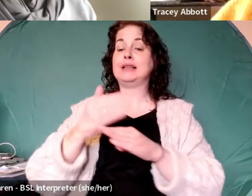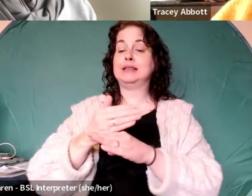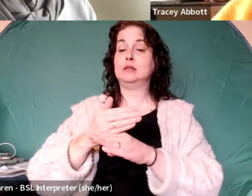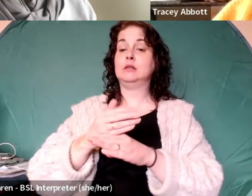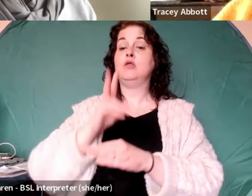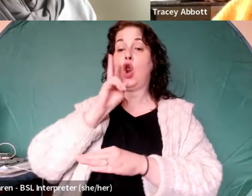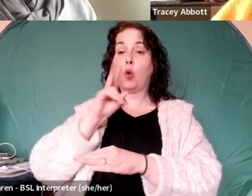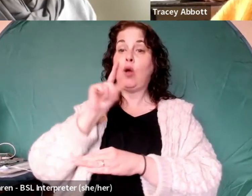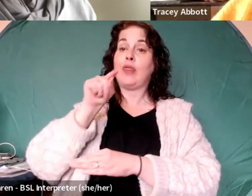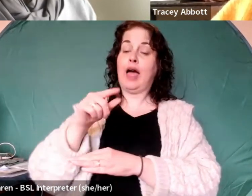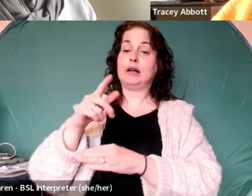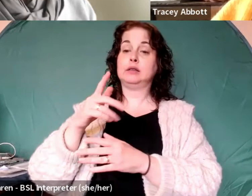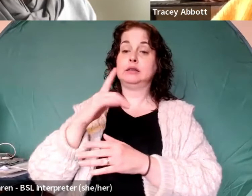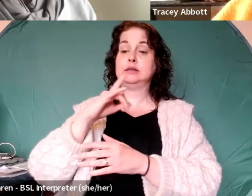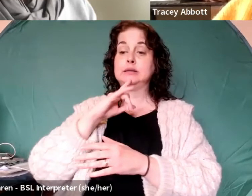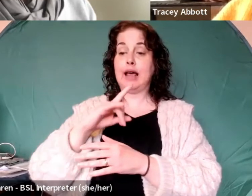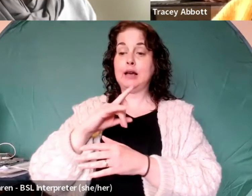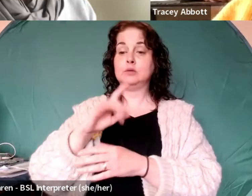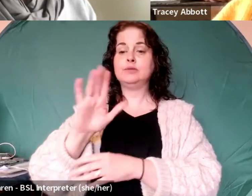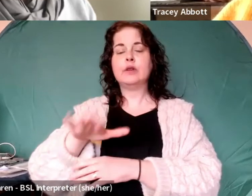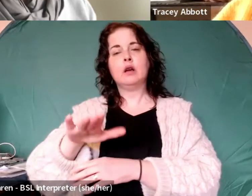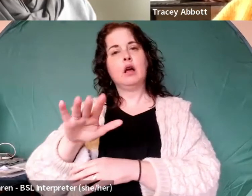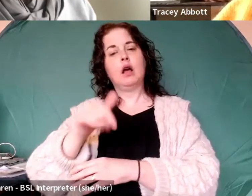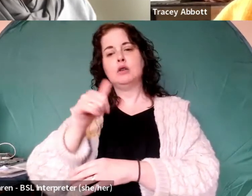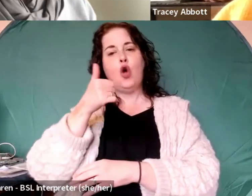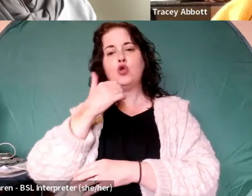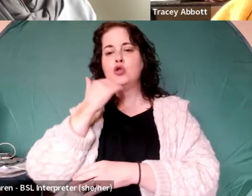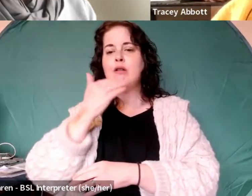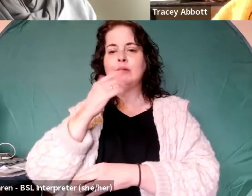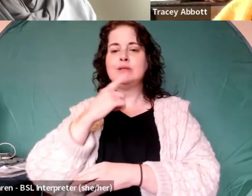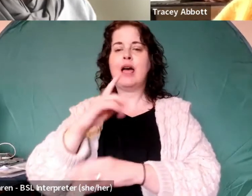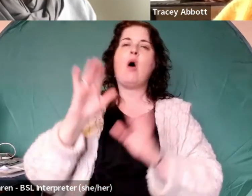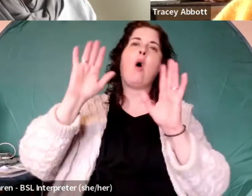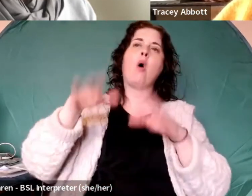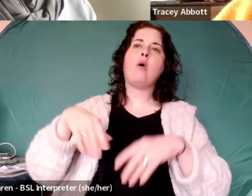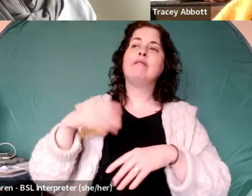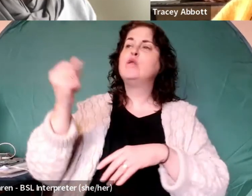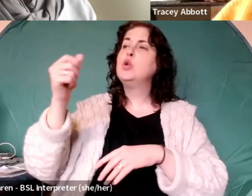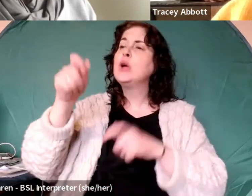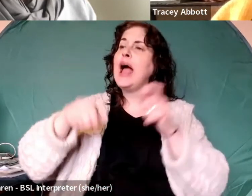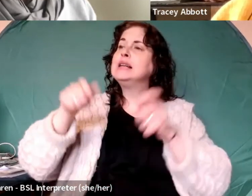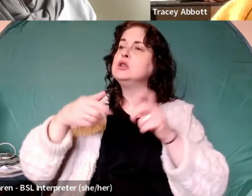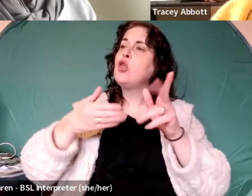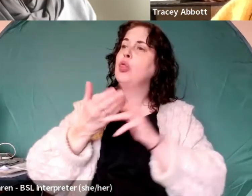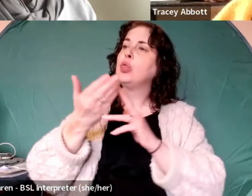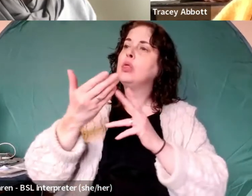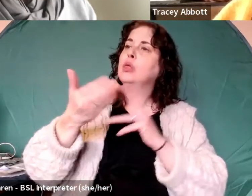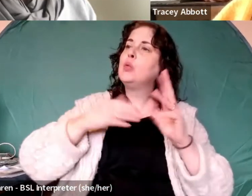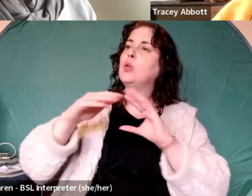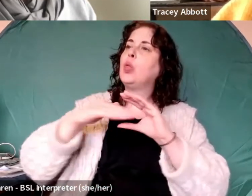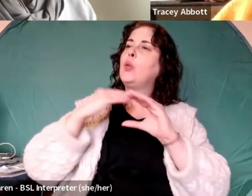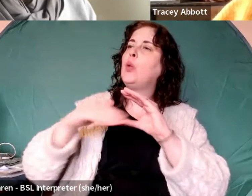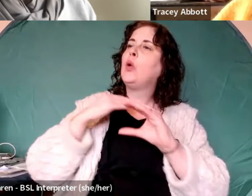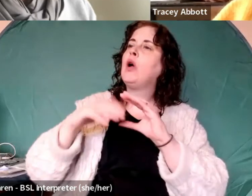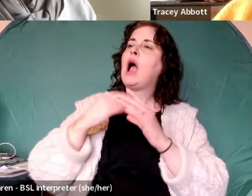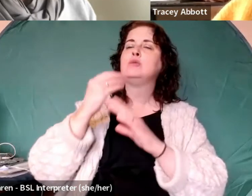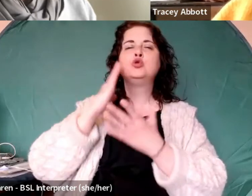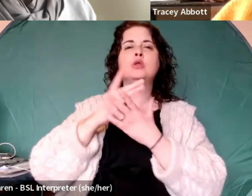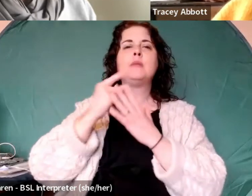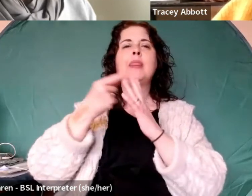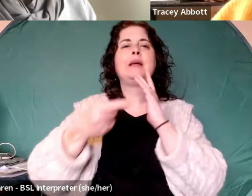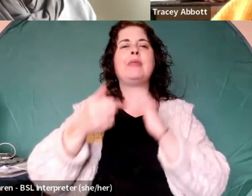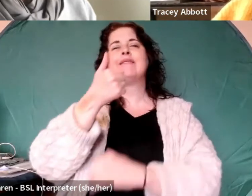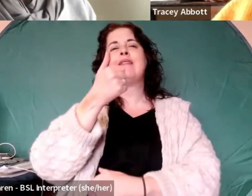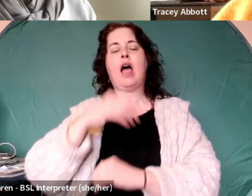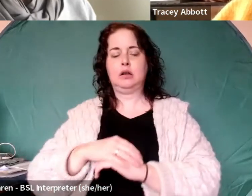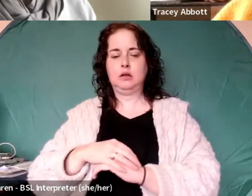looking at it and saying, do you know what? It's no longer good enough to say, well, we get quite a few candidates through, and I'm sure some of them are disabled. That's fine.